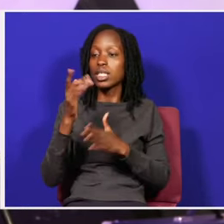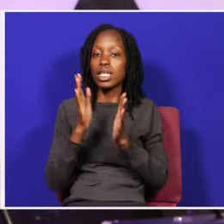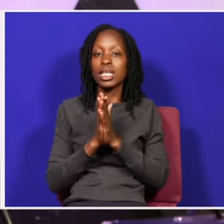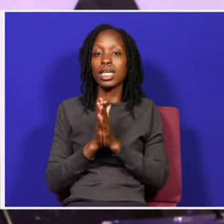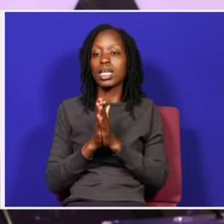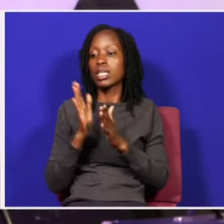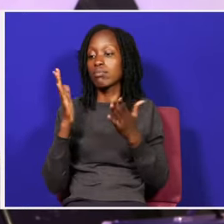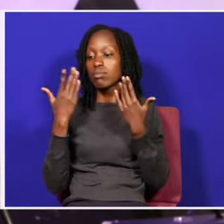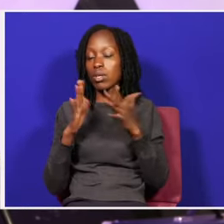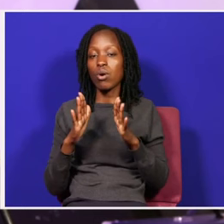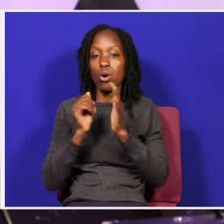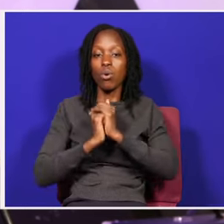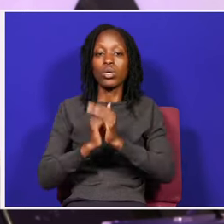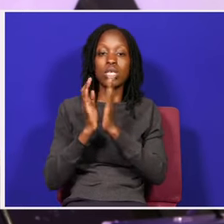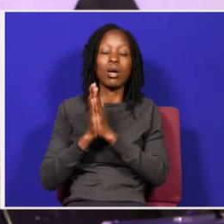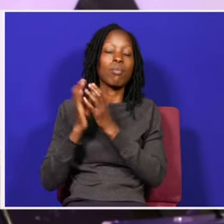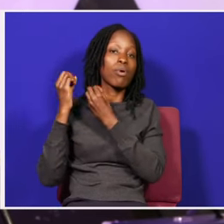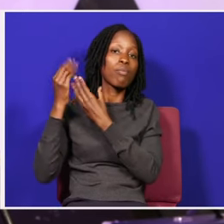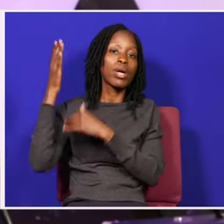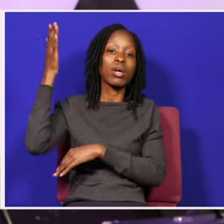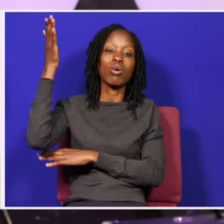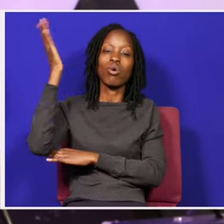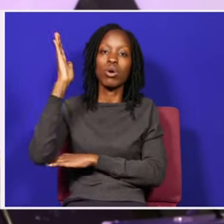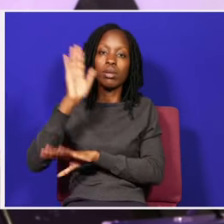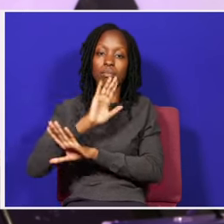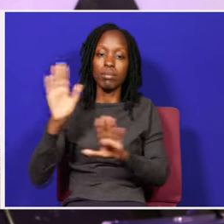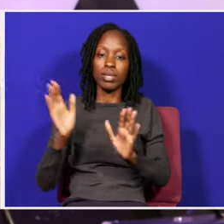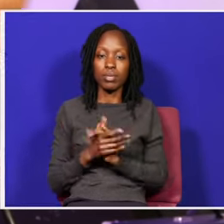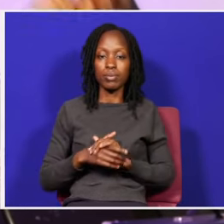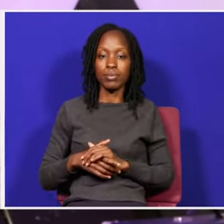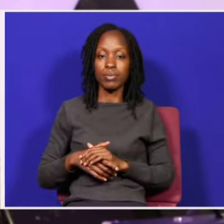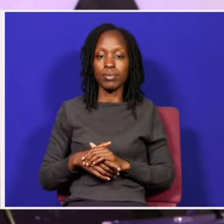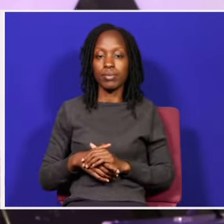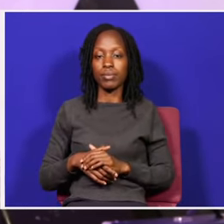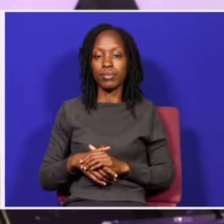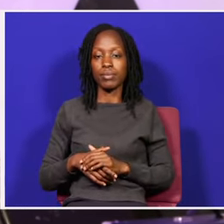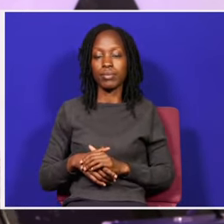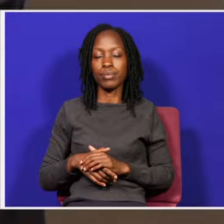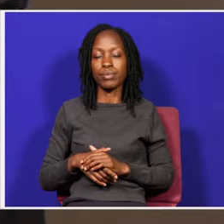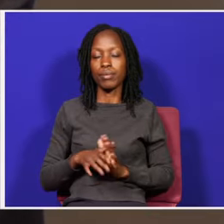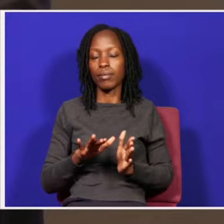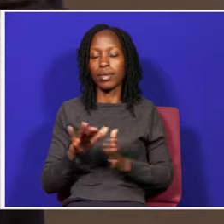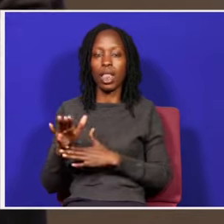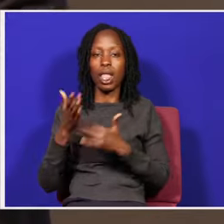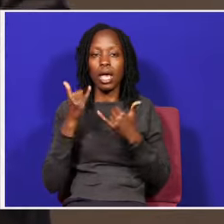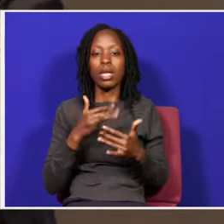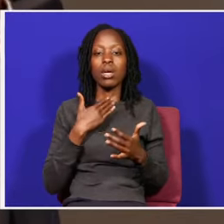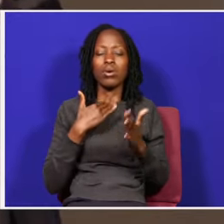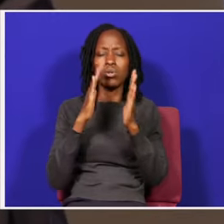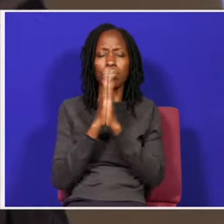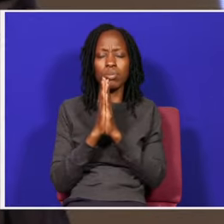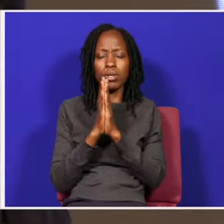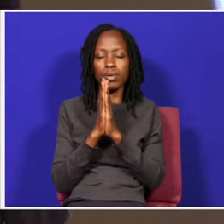worship and obey the one true God. I want to take some time now to pray for those